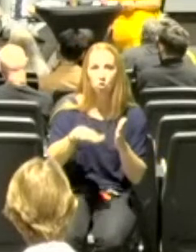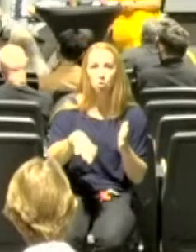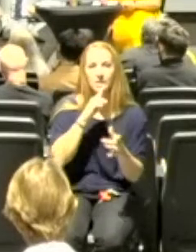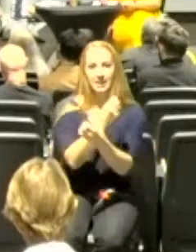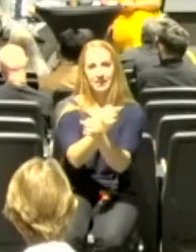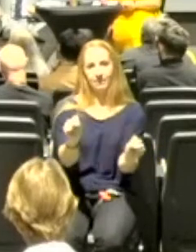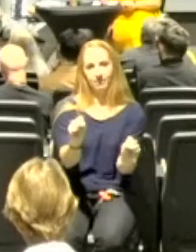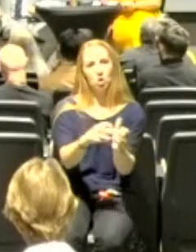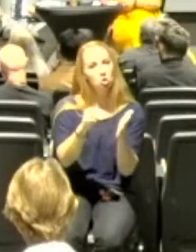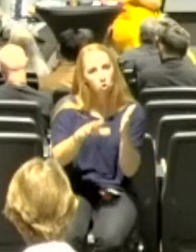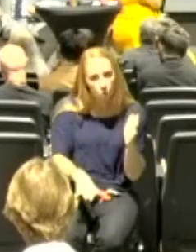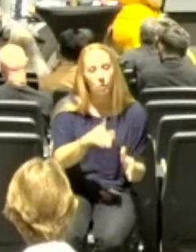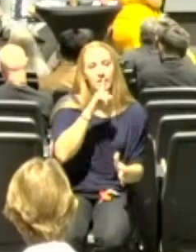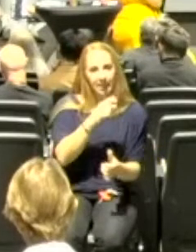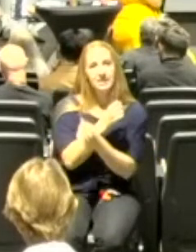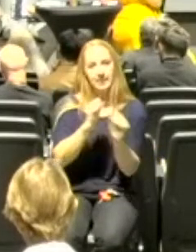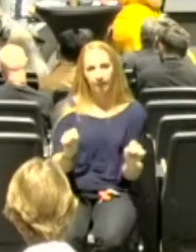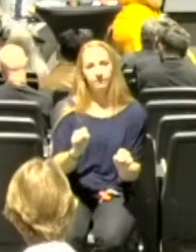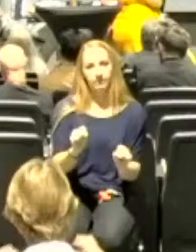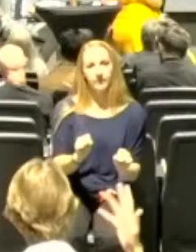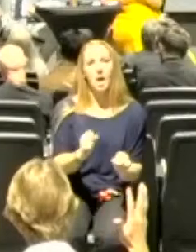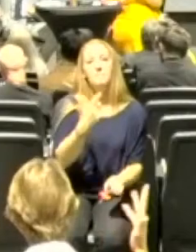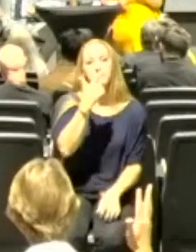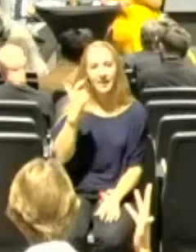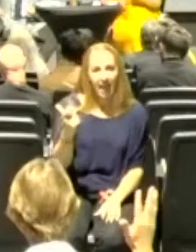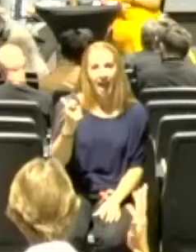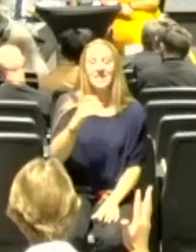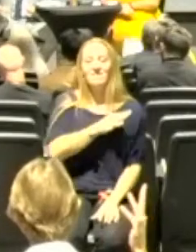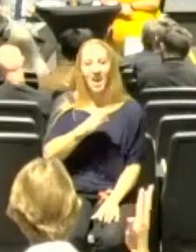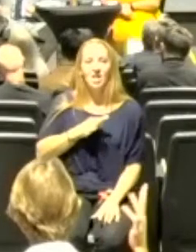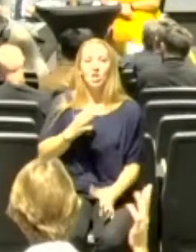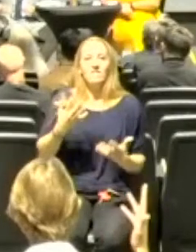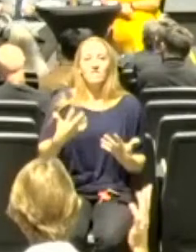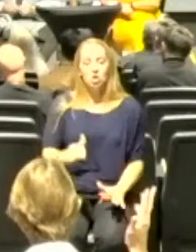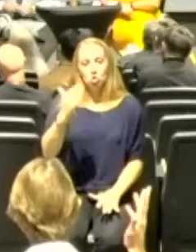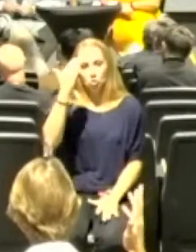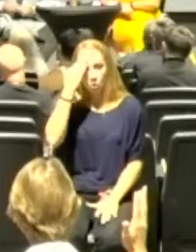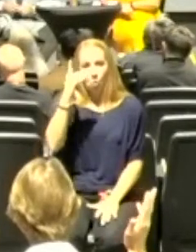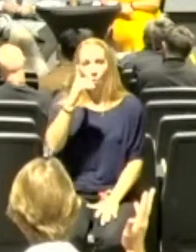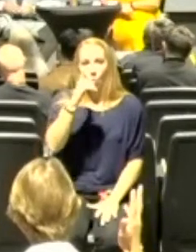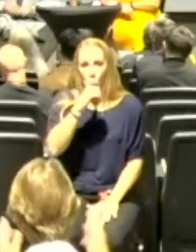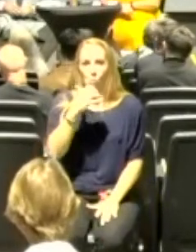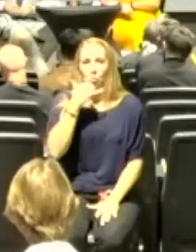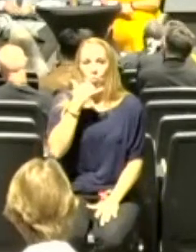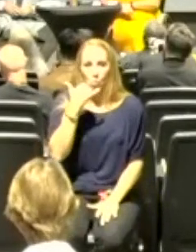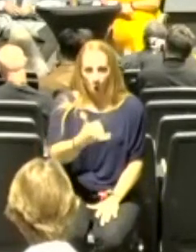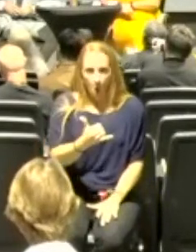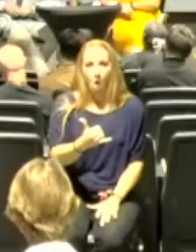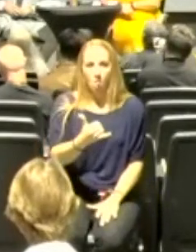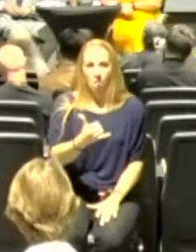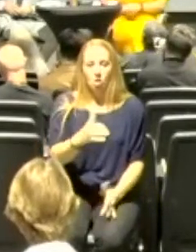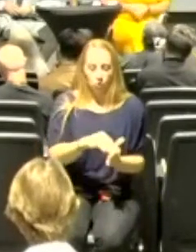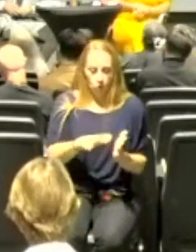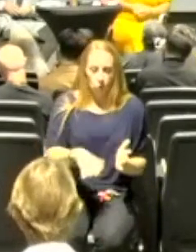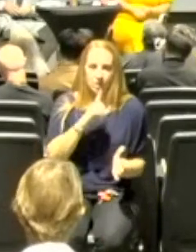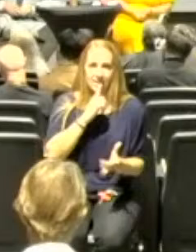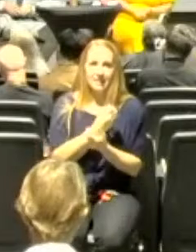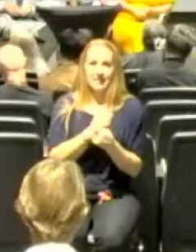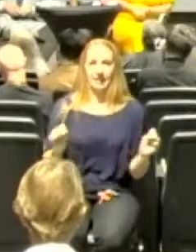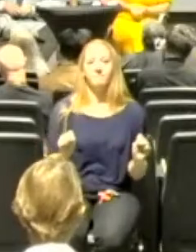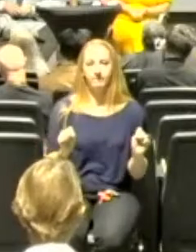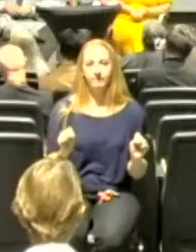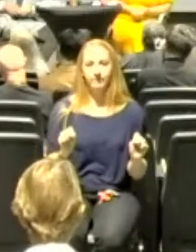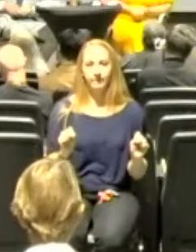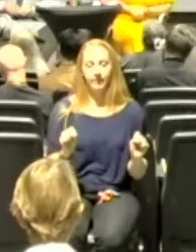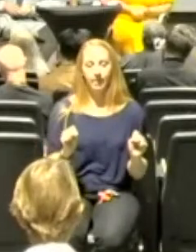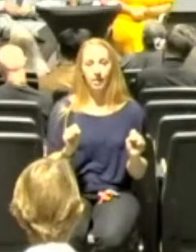safe. The student is safe. Because we take mental health serious at this campus, that student is safe, and I will tell you